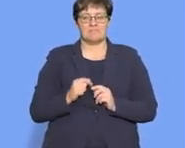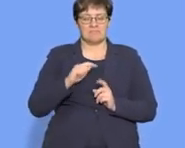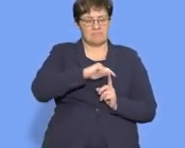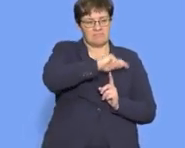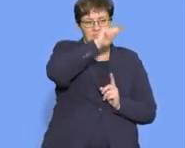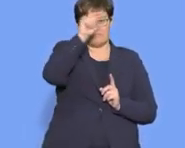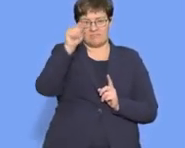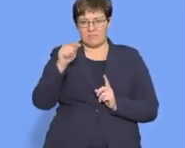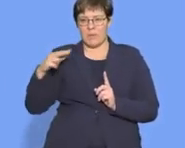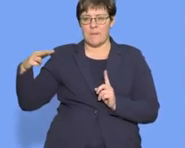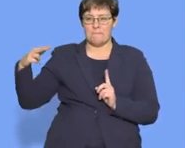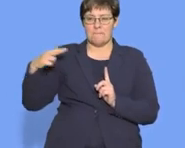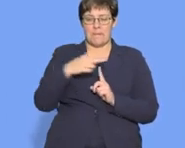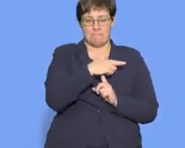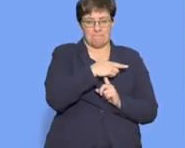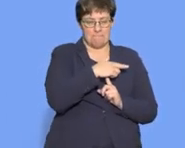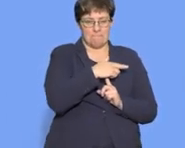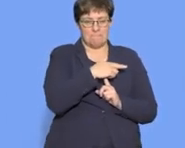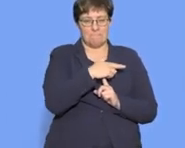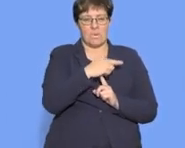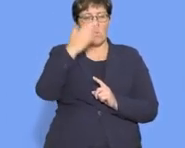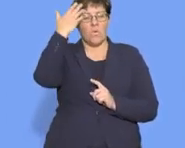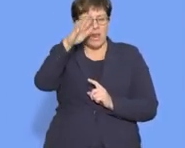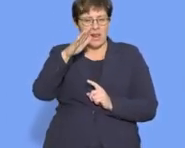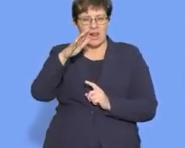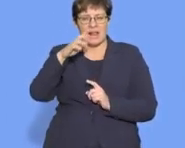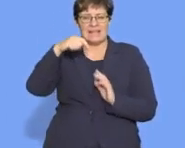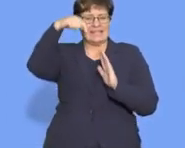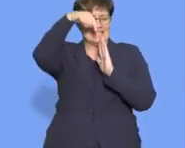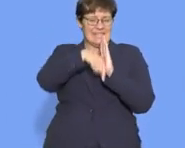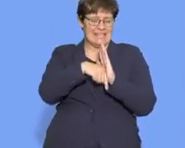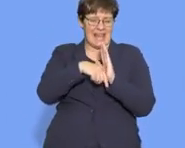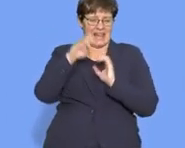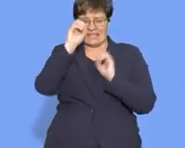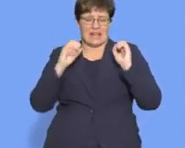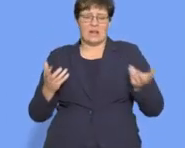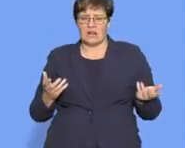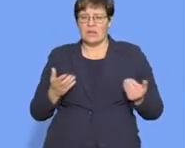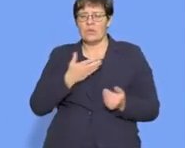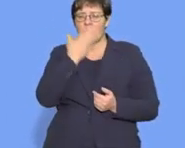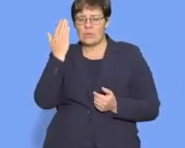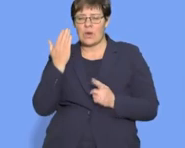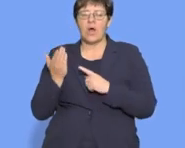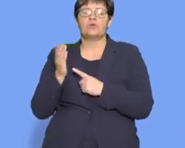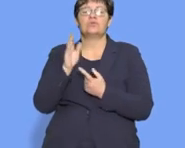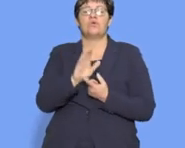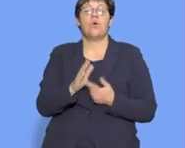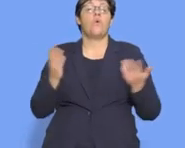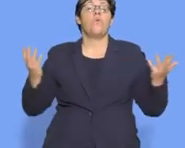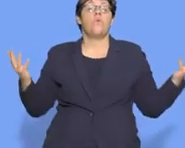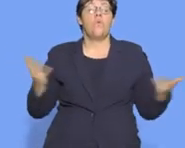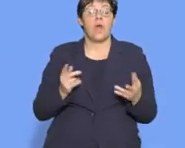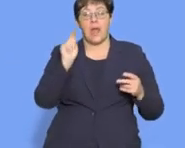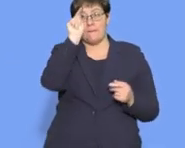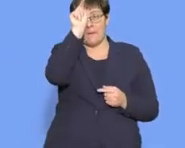the cross section. You note there's no detail of the cells. It's simply showing us where